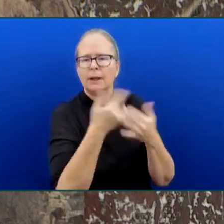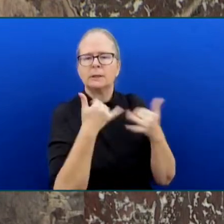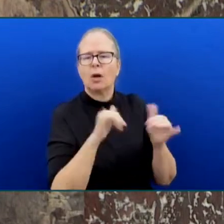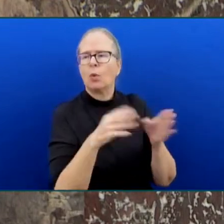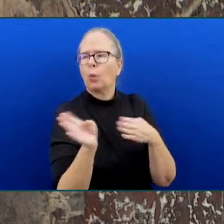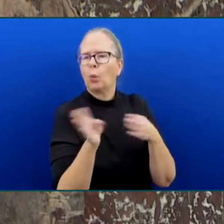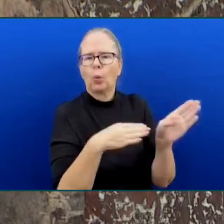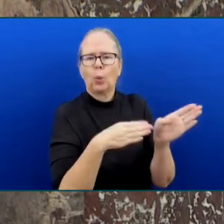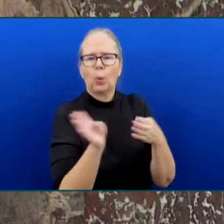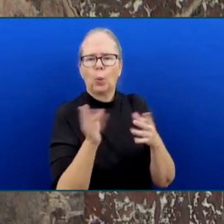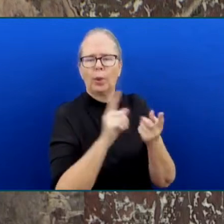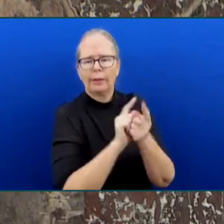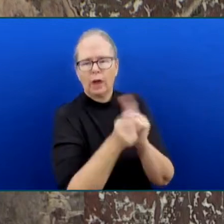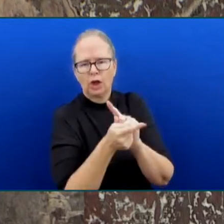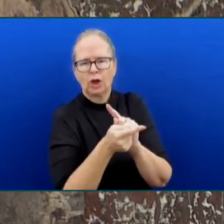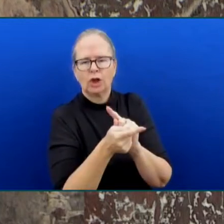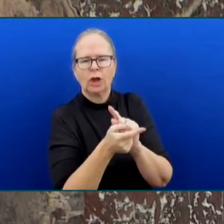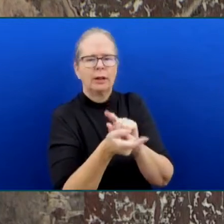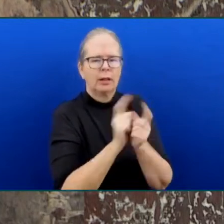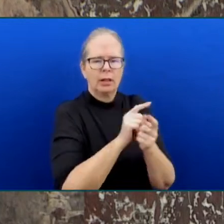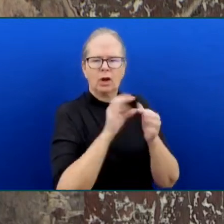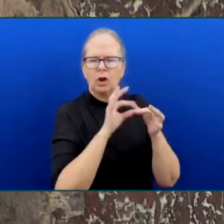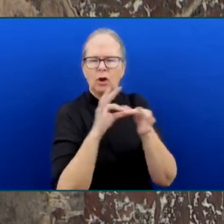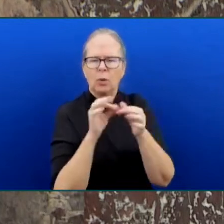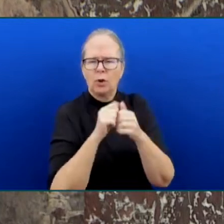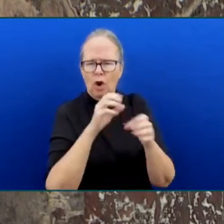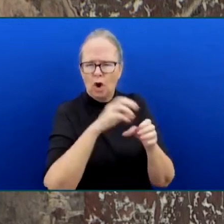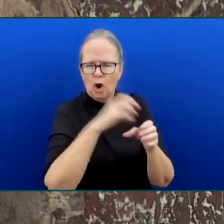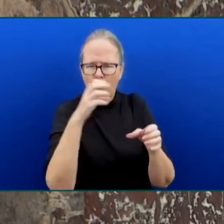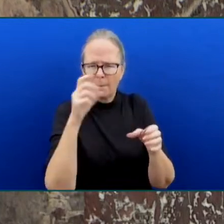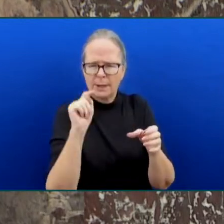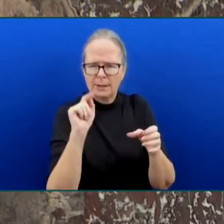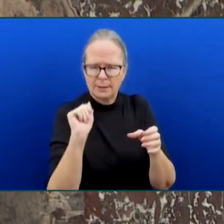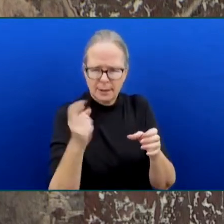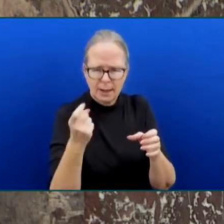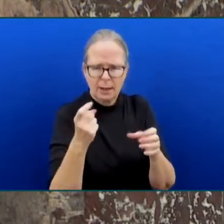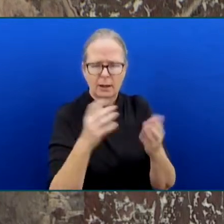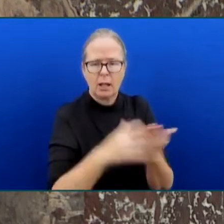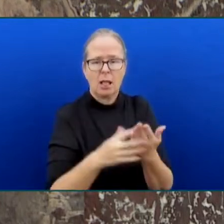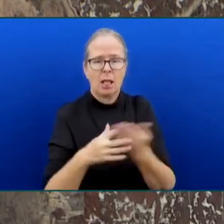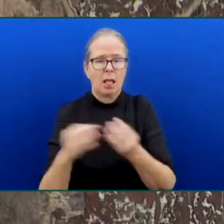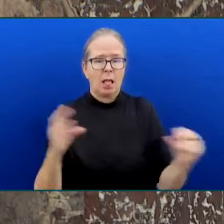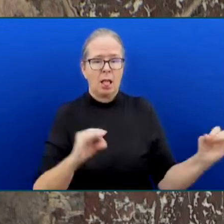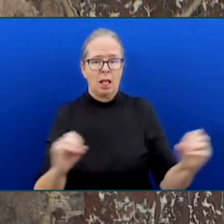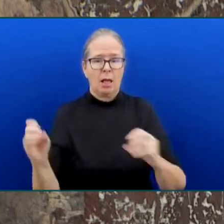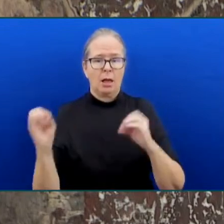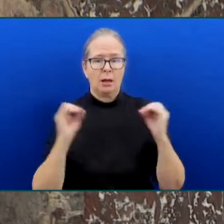Members, please. I understand the members under a lot of pressure from the Conservative Party.